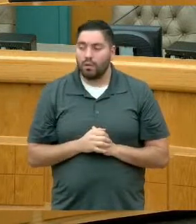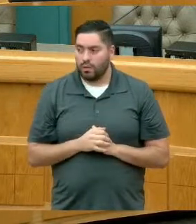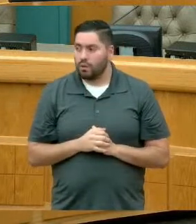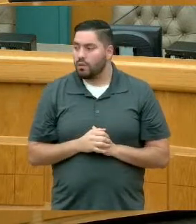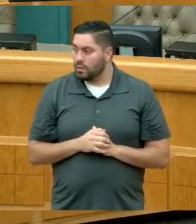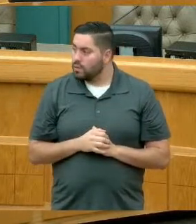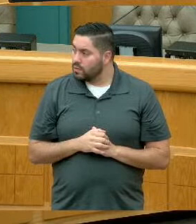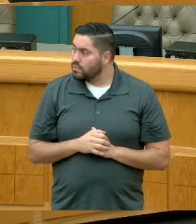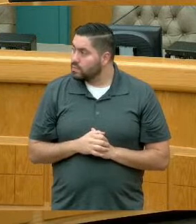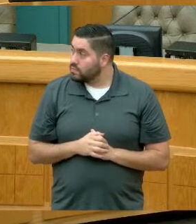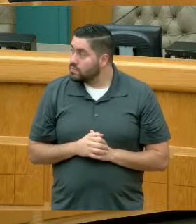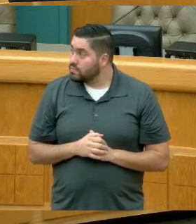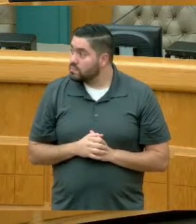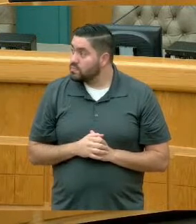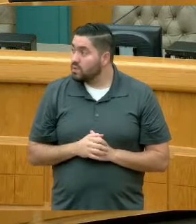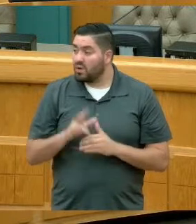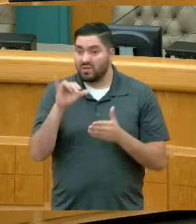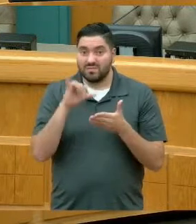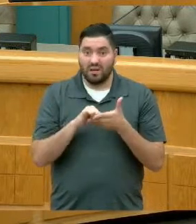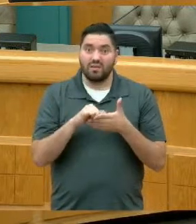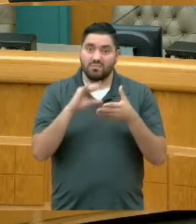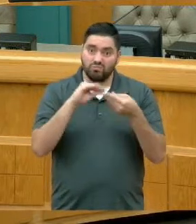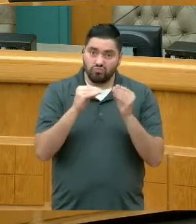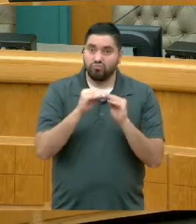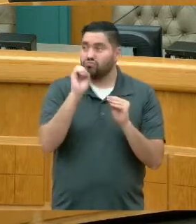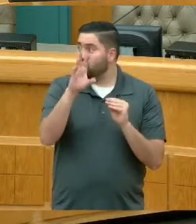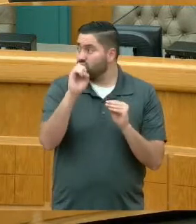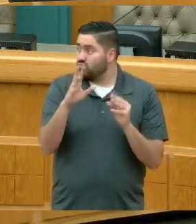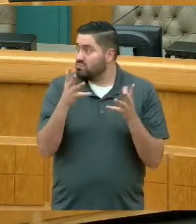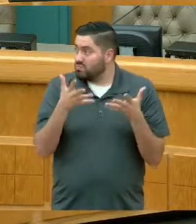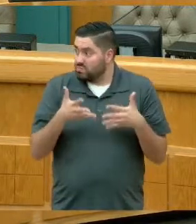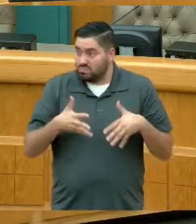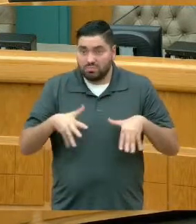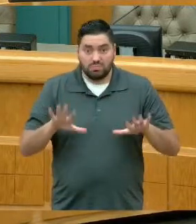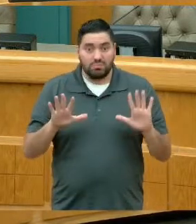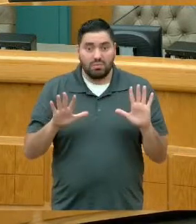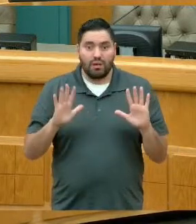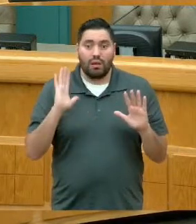So the daily average is under 300 new cases now every day.